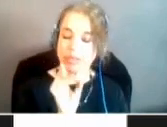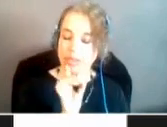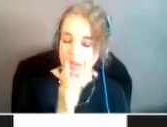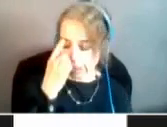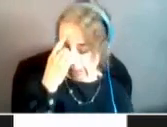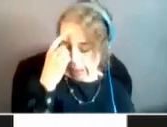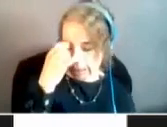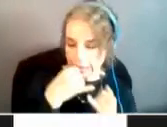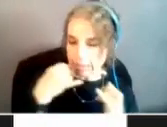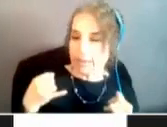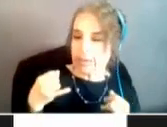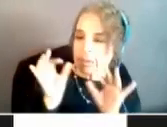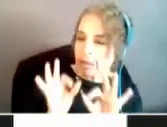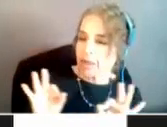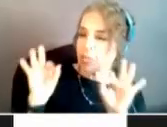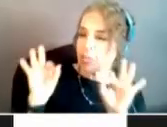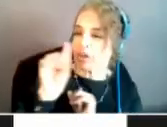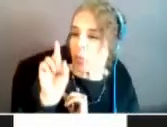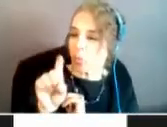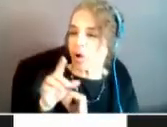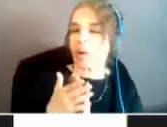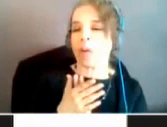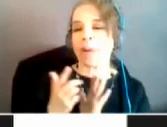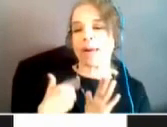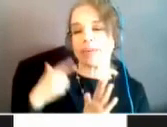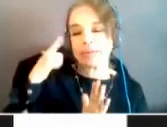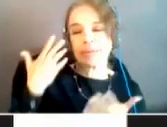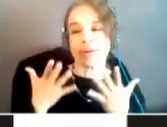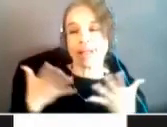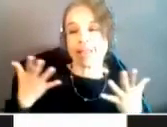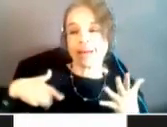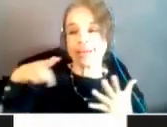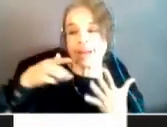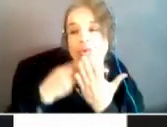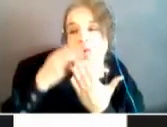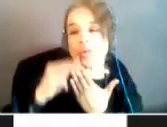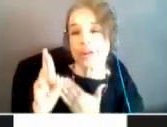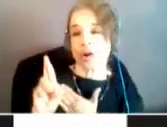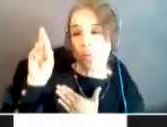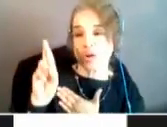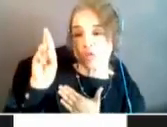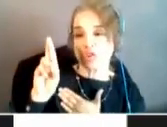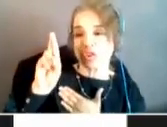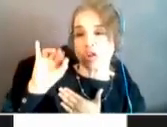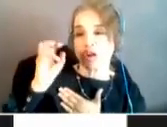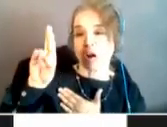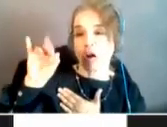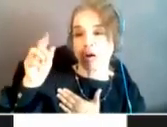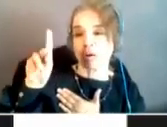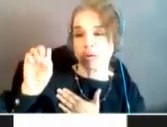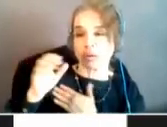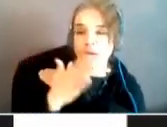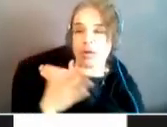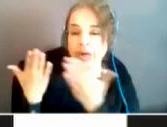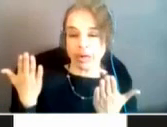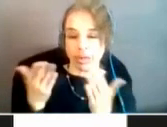timely and important question. And I think probably a lot of your programs in Riverside, just like what we've been doing